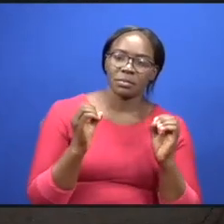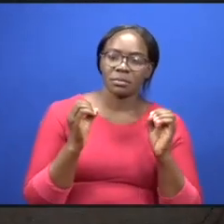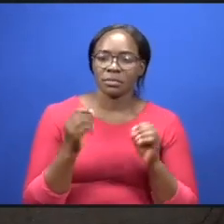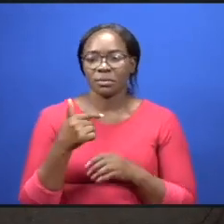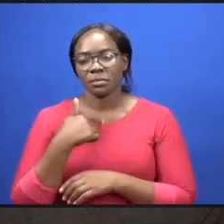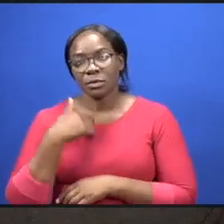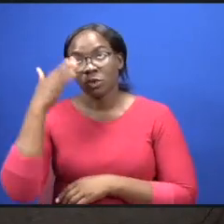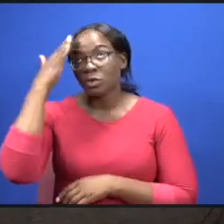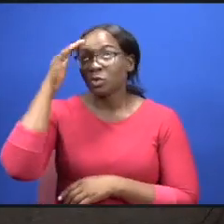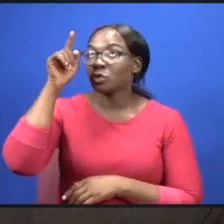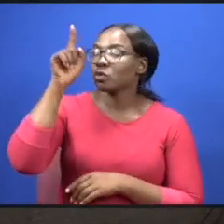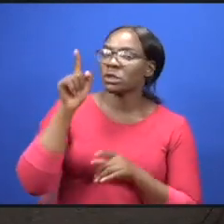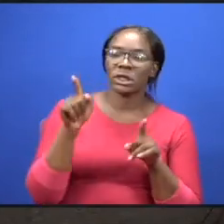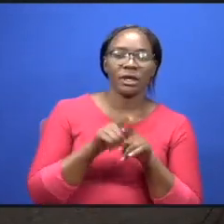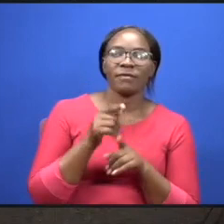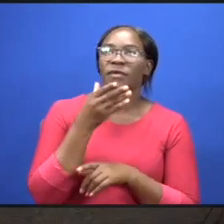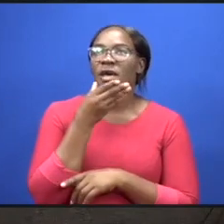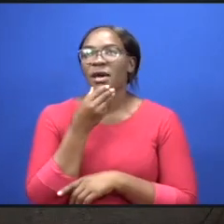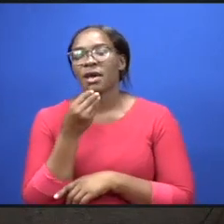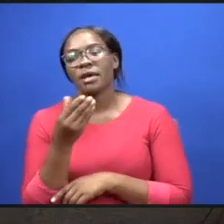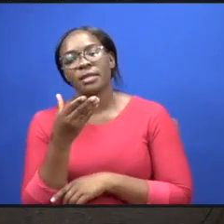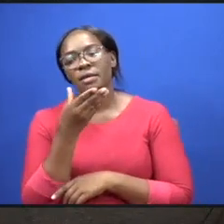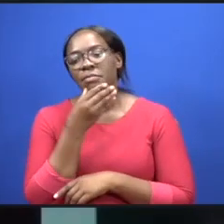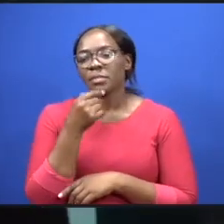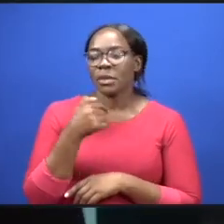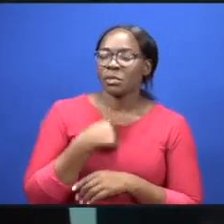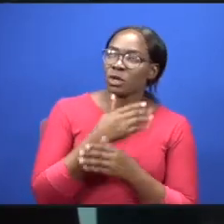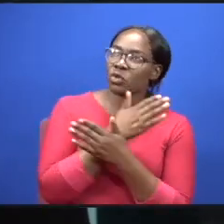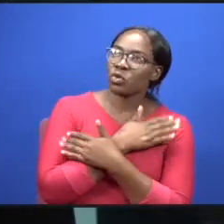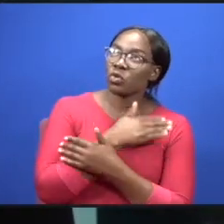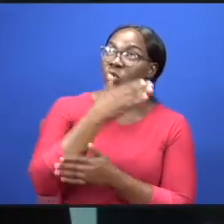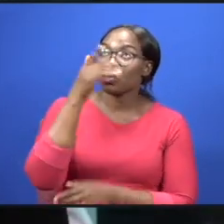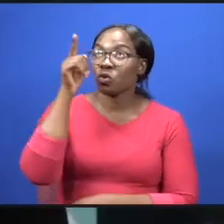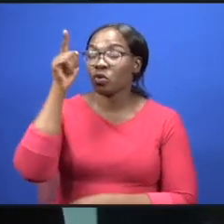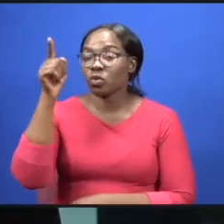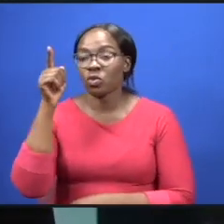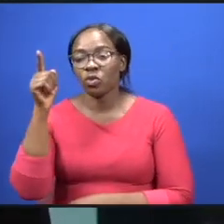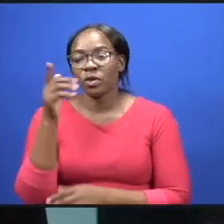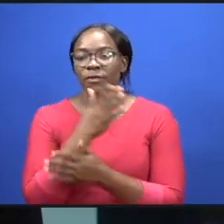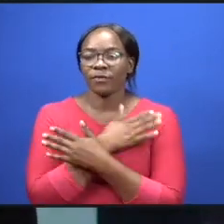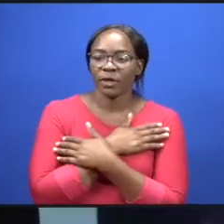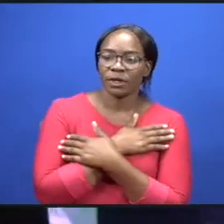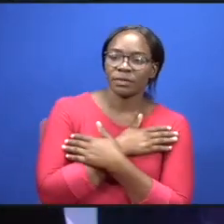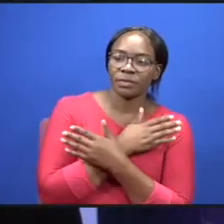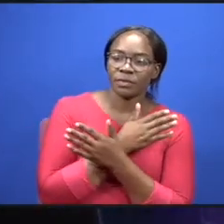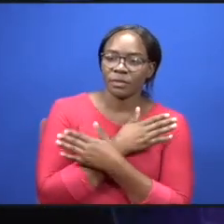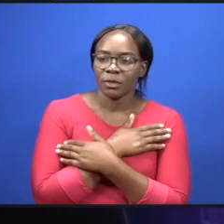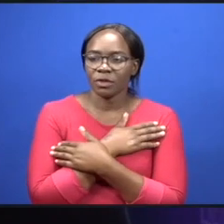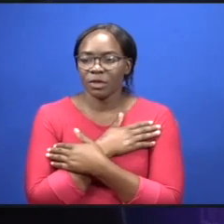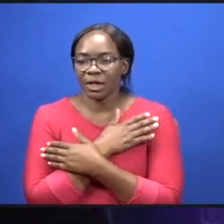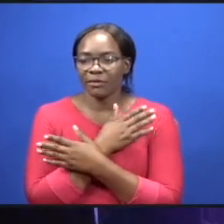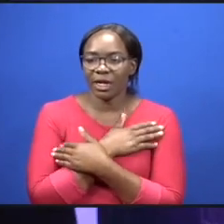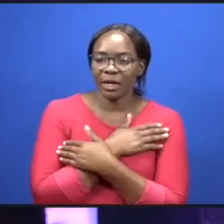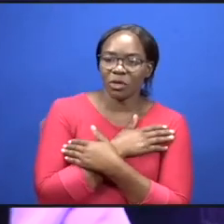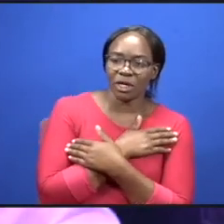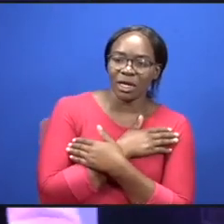I've known you as a father. I've known you as a friend. I